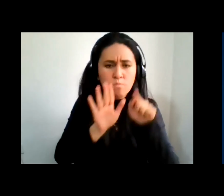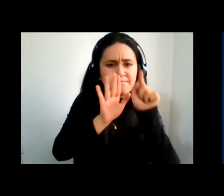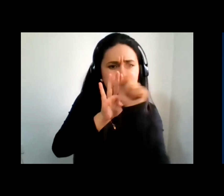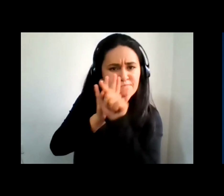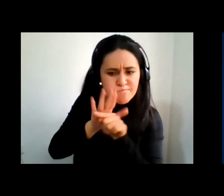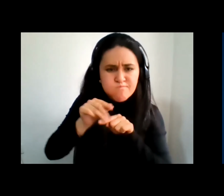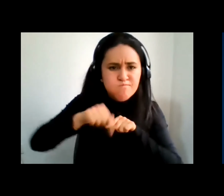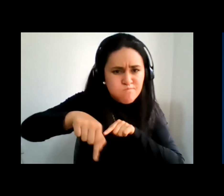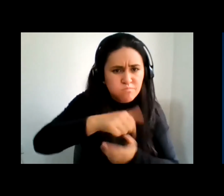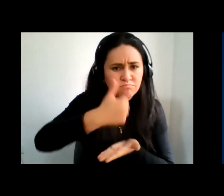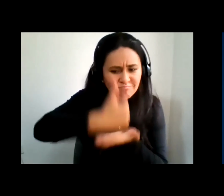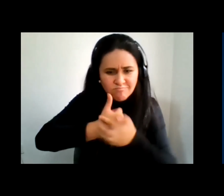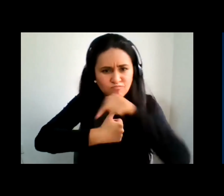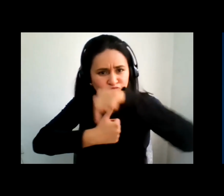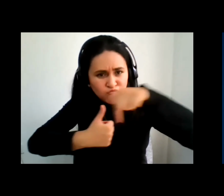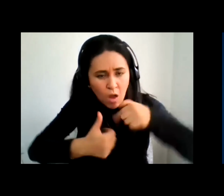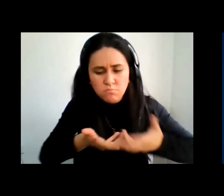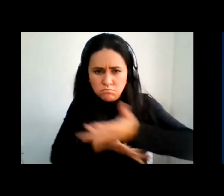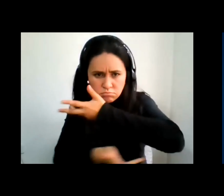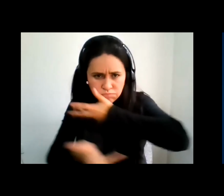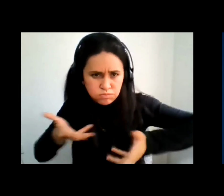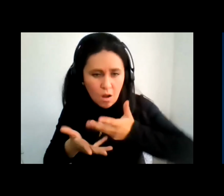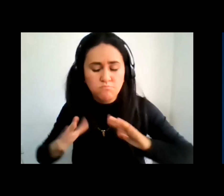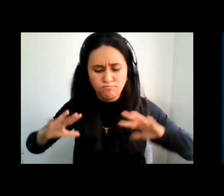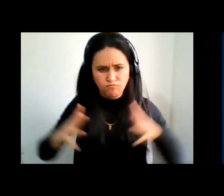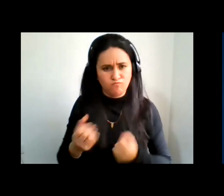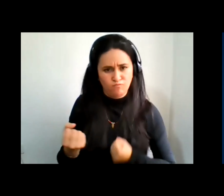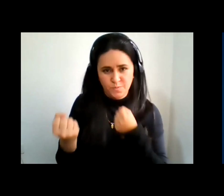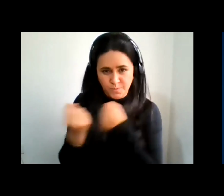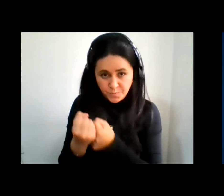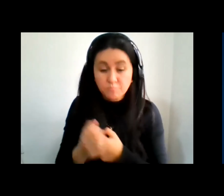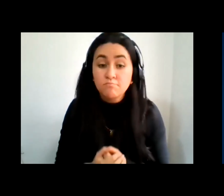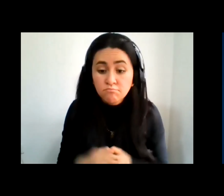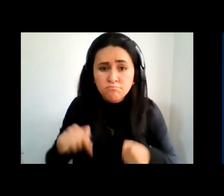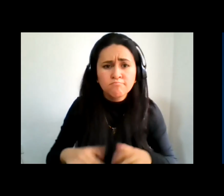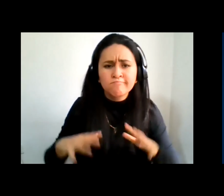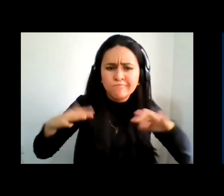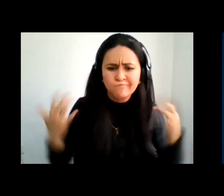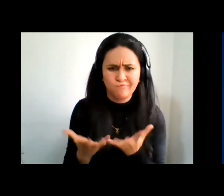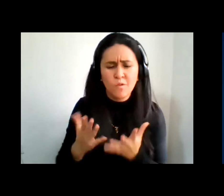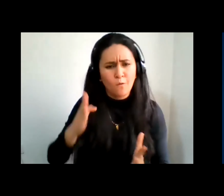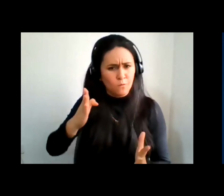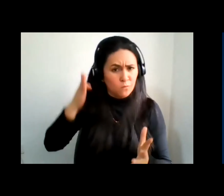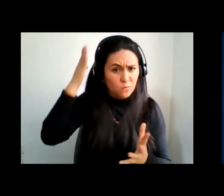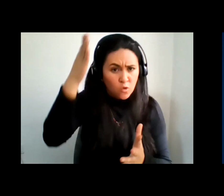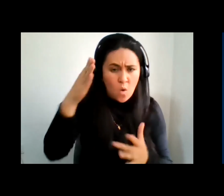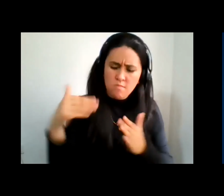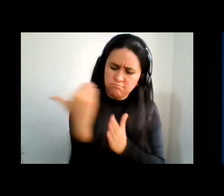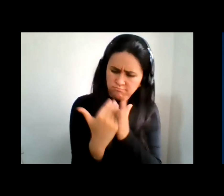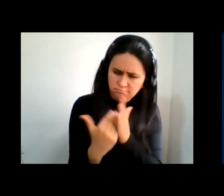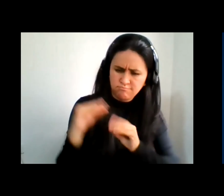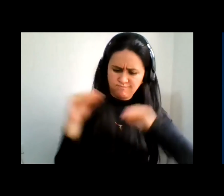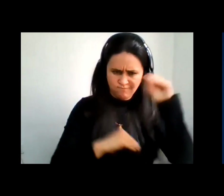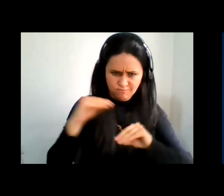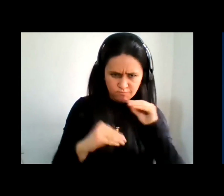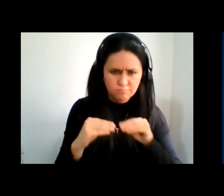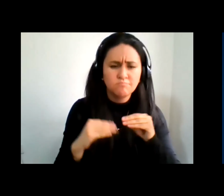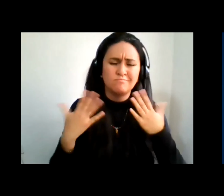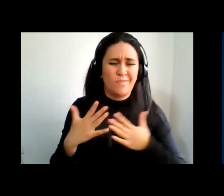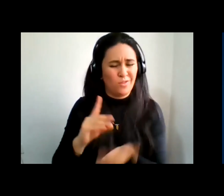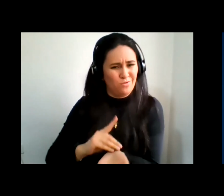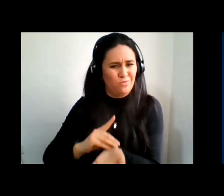and the OECD as we move forward with this very important agenda. Dr. Etienne always talks about the need to leave no one